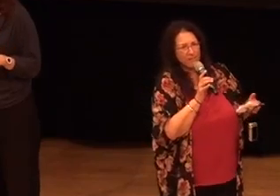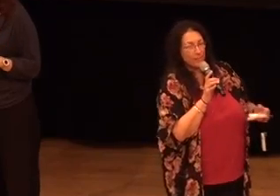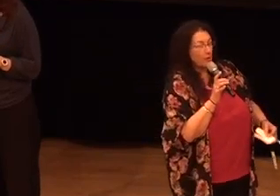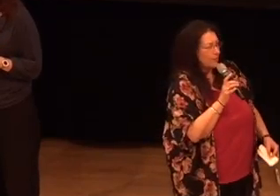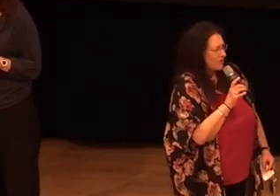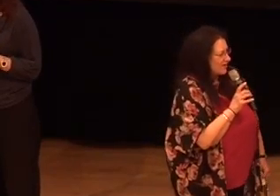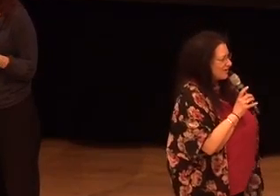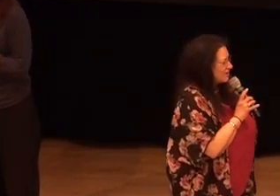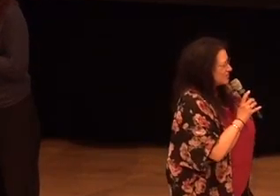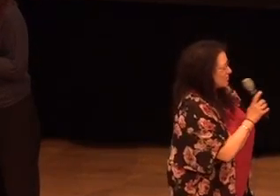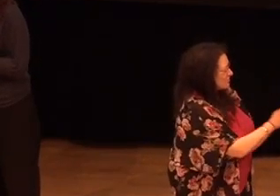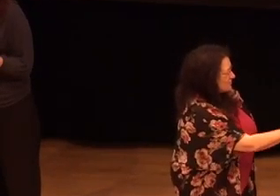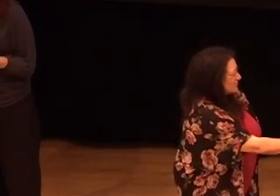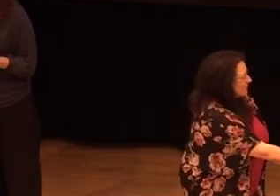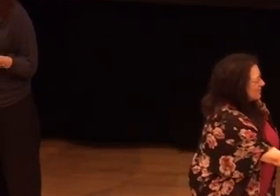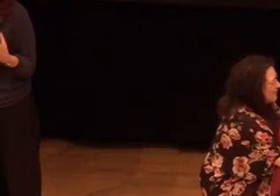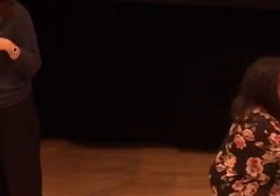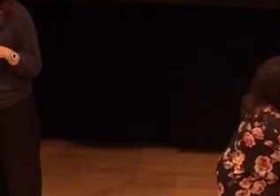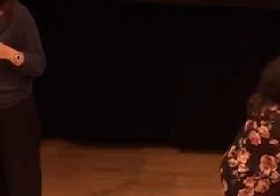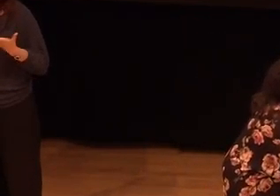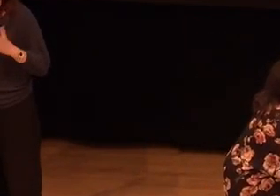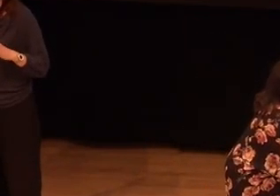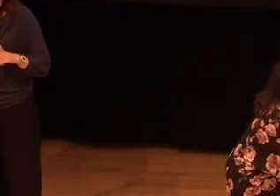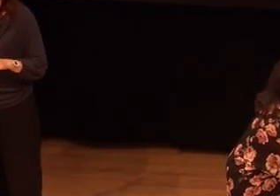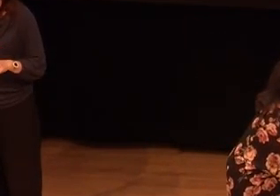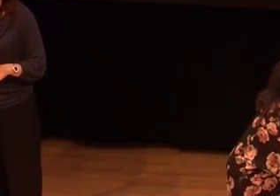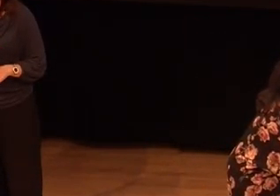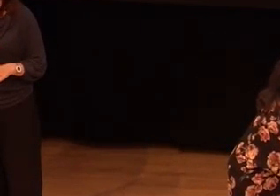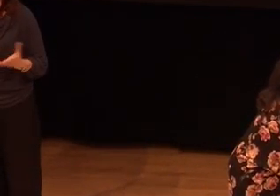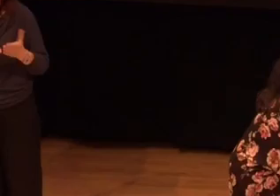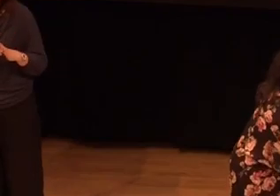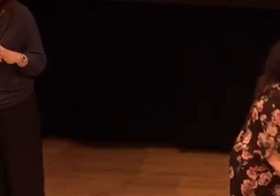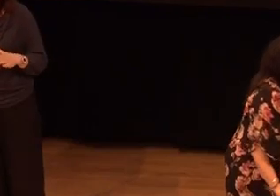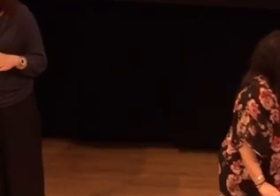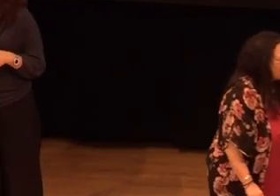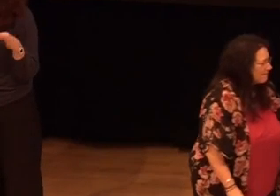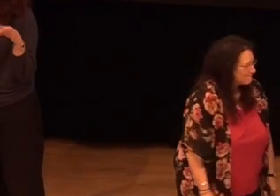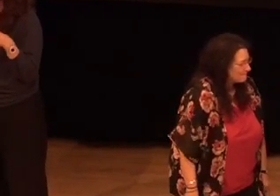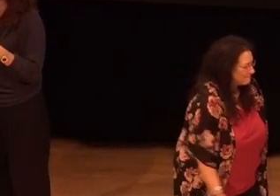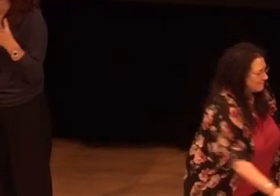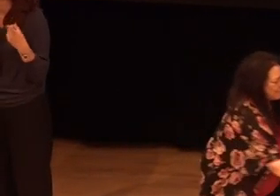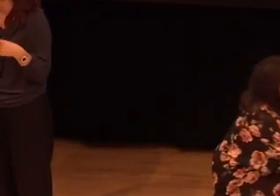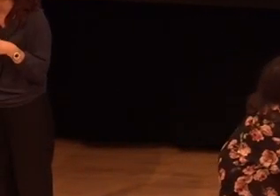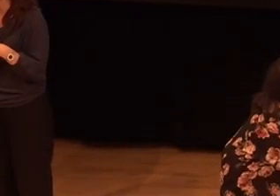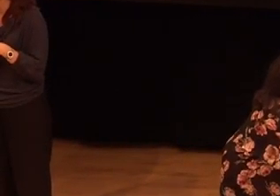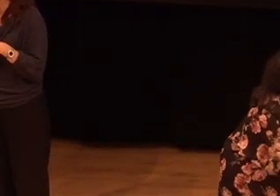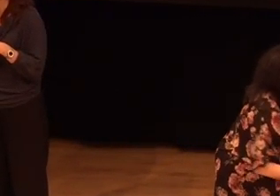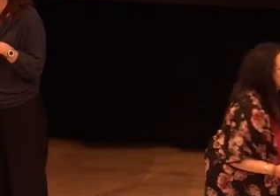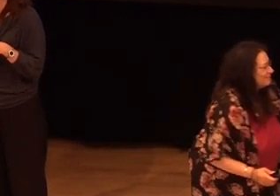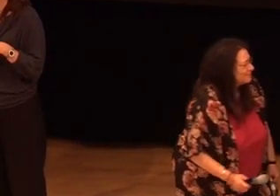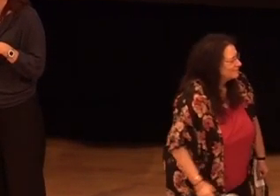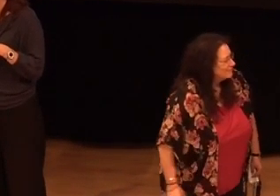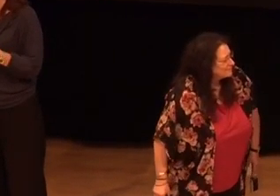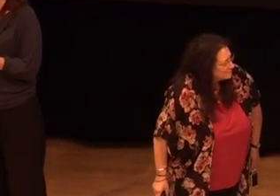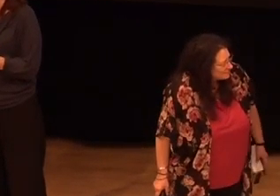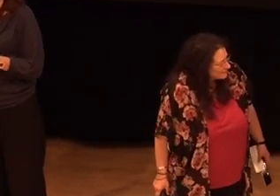got to come from the community. Yes. So, can I just explain briefly what we're doing in terms of the rollout of the film?